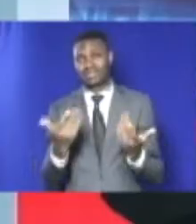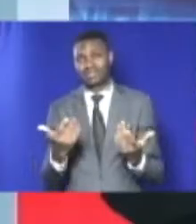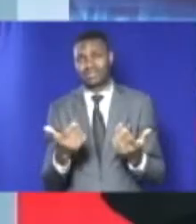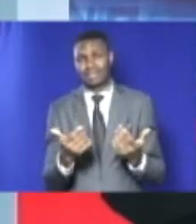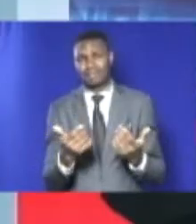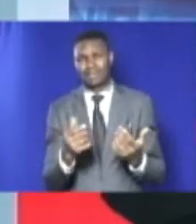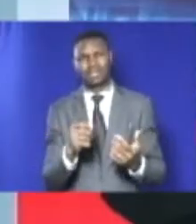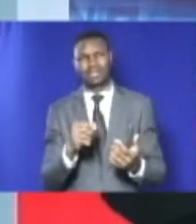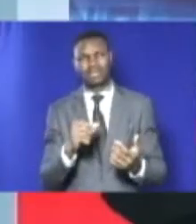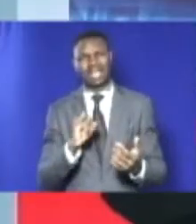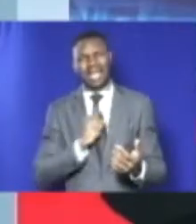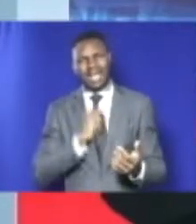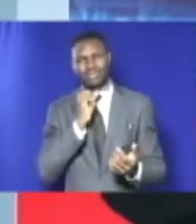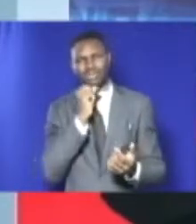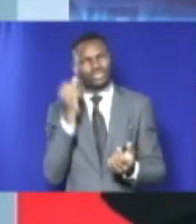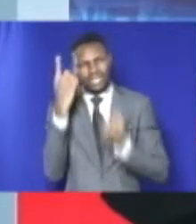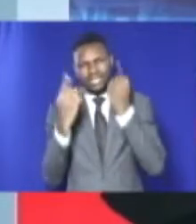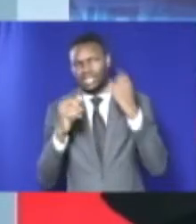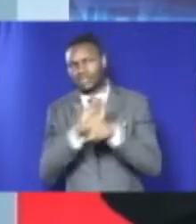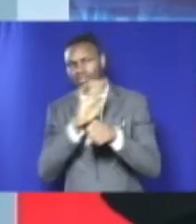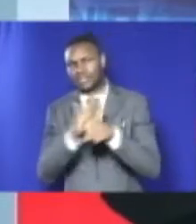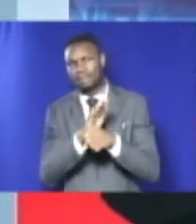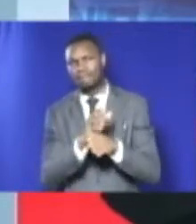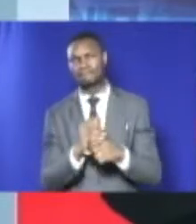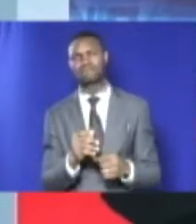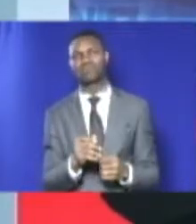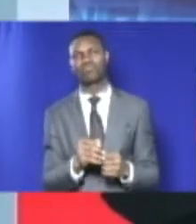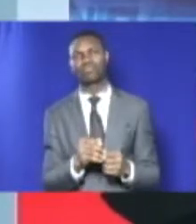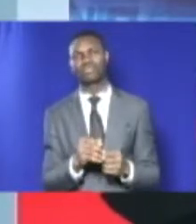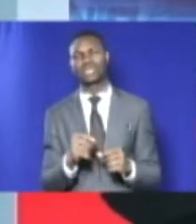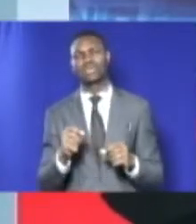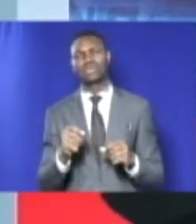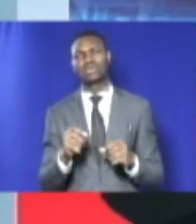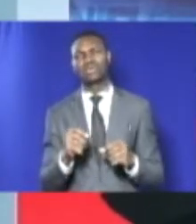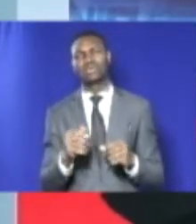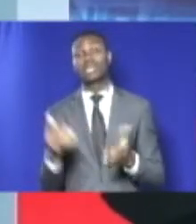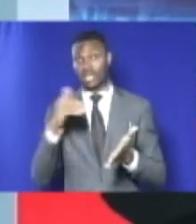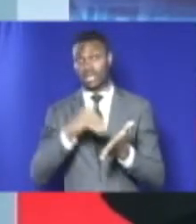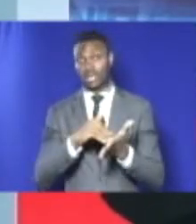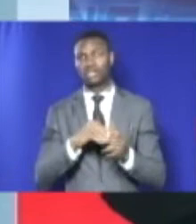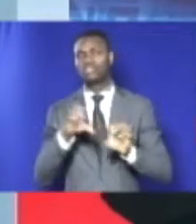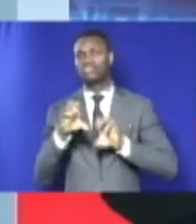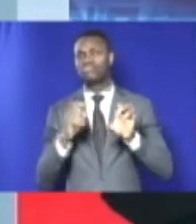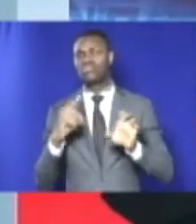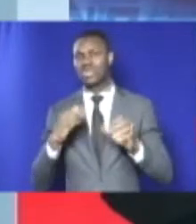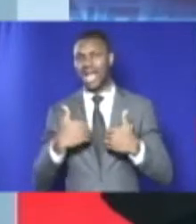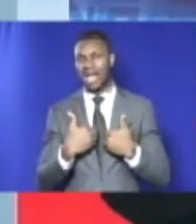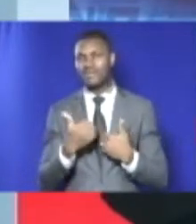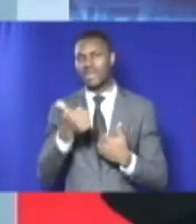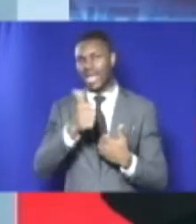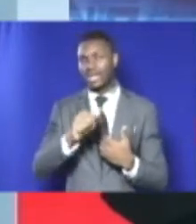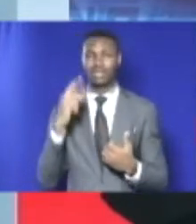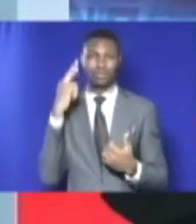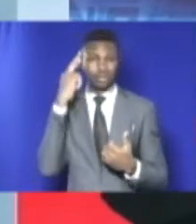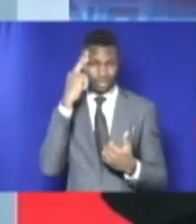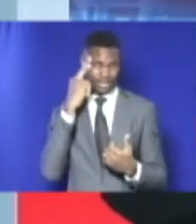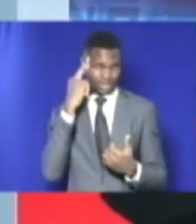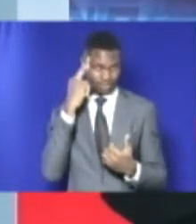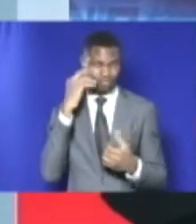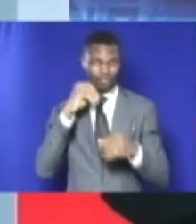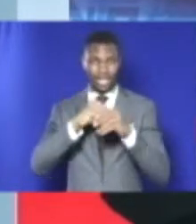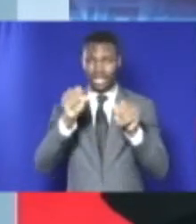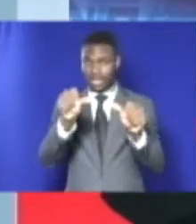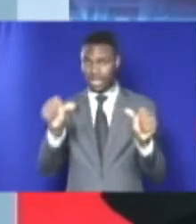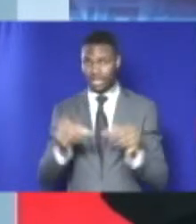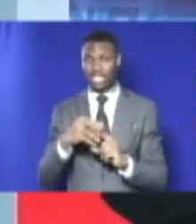I didn't get you right. I'm saying that is there any reason for people in this region, the tropics, especially Nigeria, to